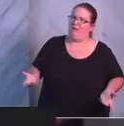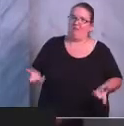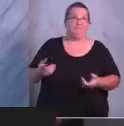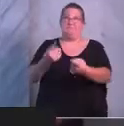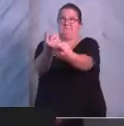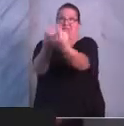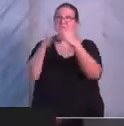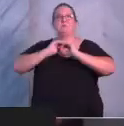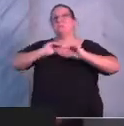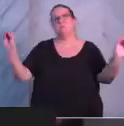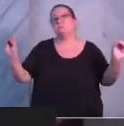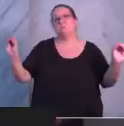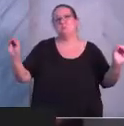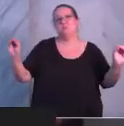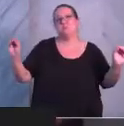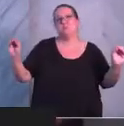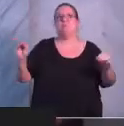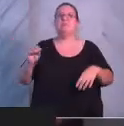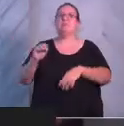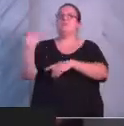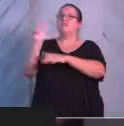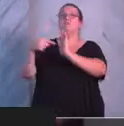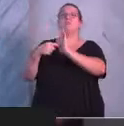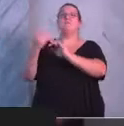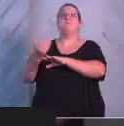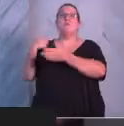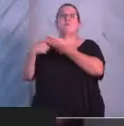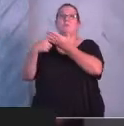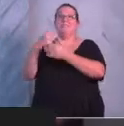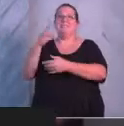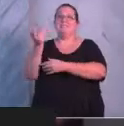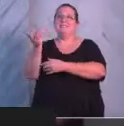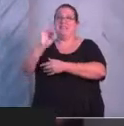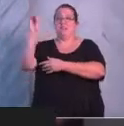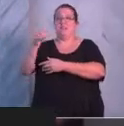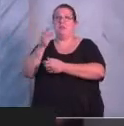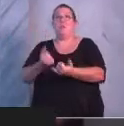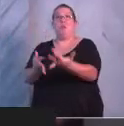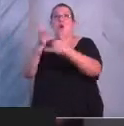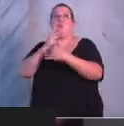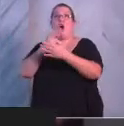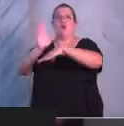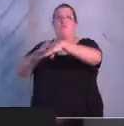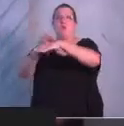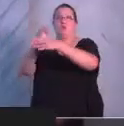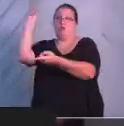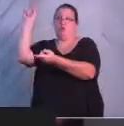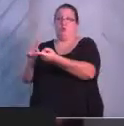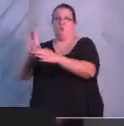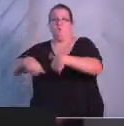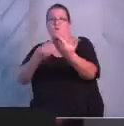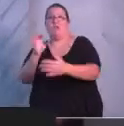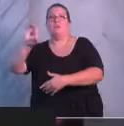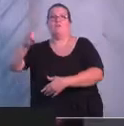The Liberal representative in the previous debate stated that 68% of boil water advisories were reduced for providing fresh water to our